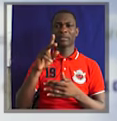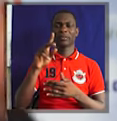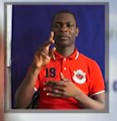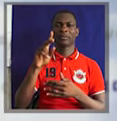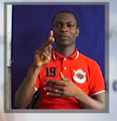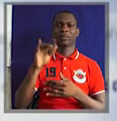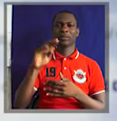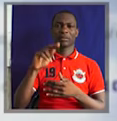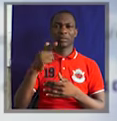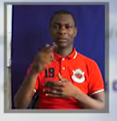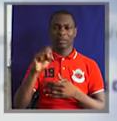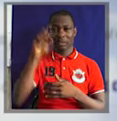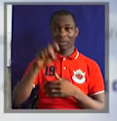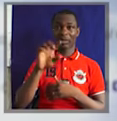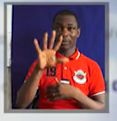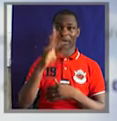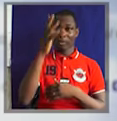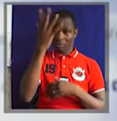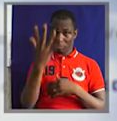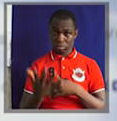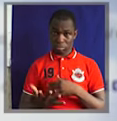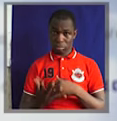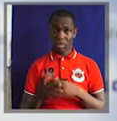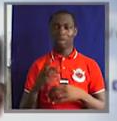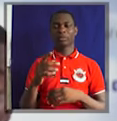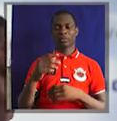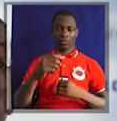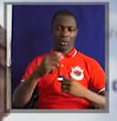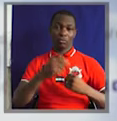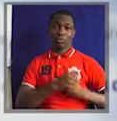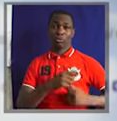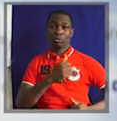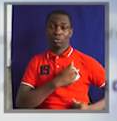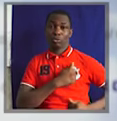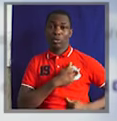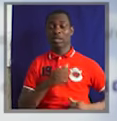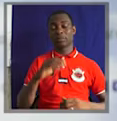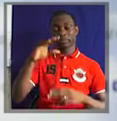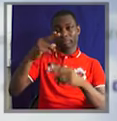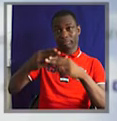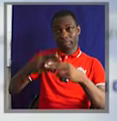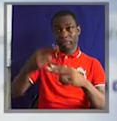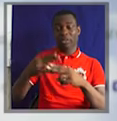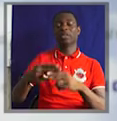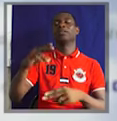2 Kings chapter 5 no ɛnyinaa no ɔsɔgyani pani bi a ne yɛfrɛ no Naaman na ɔyɛ